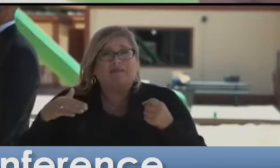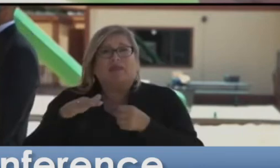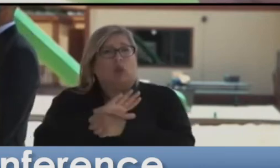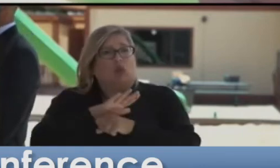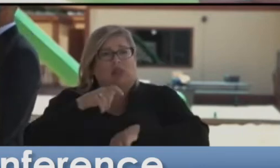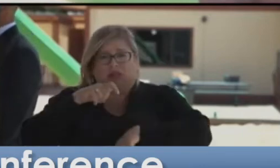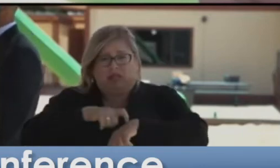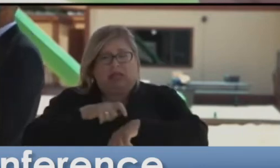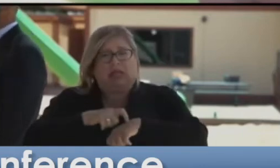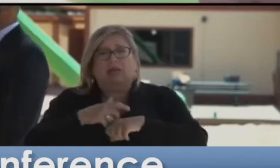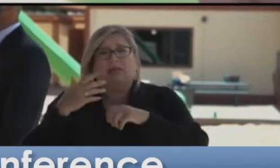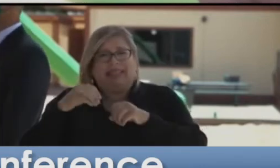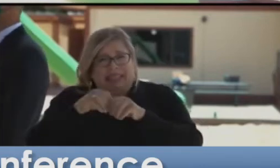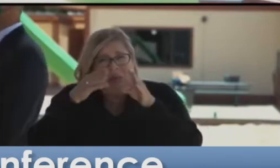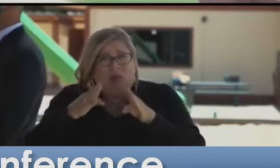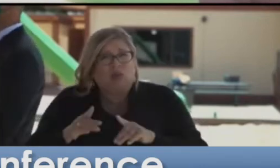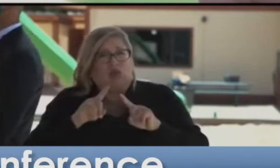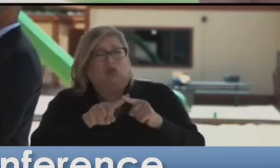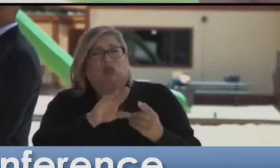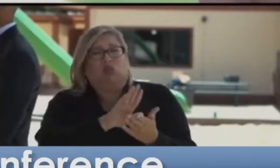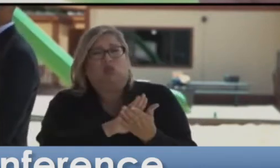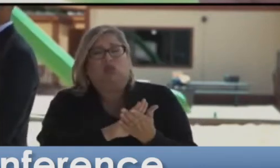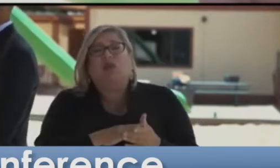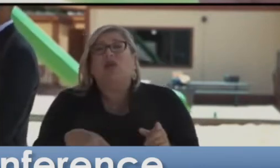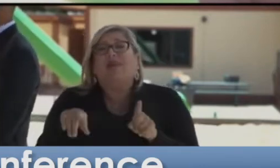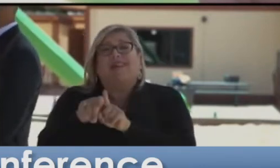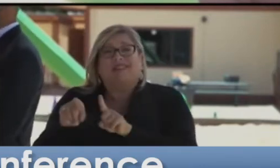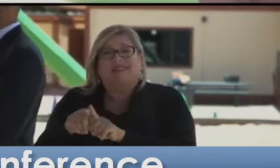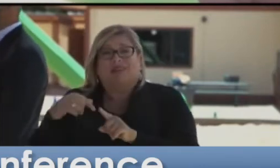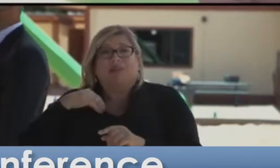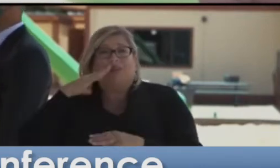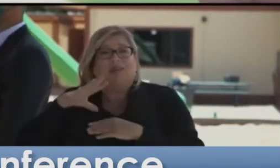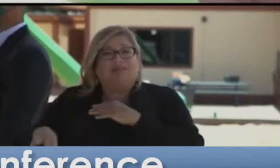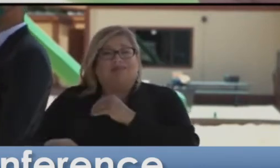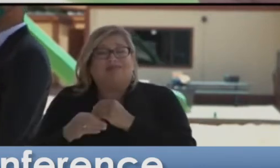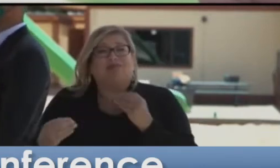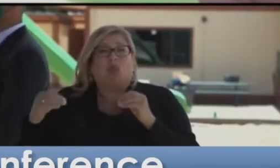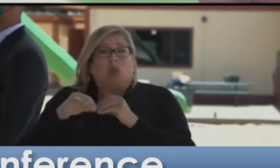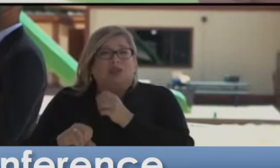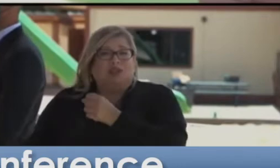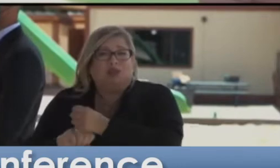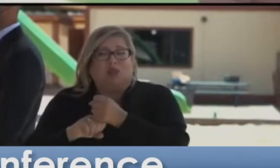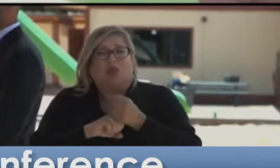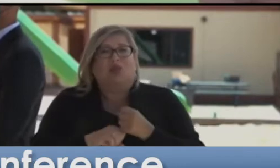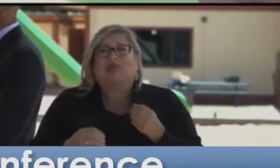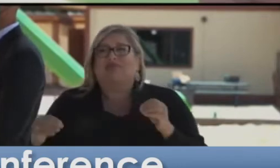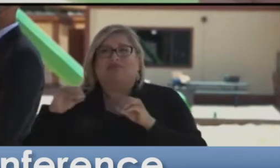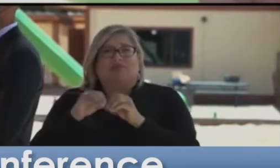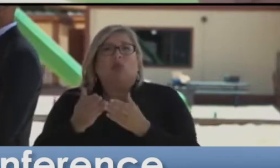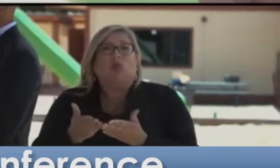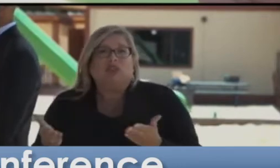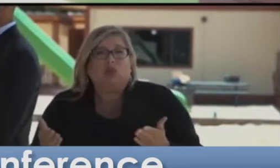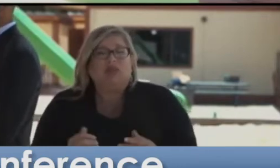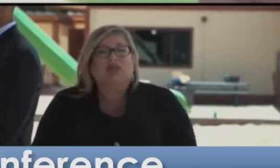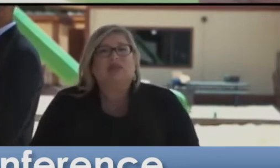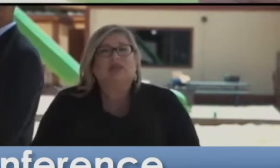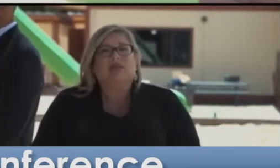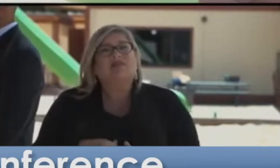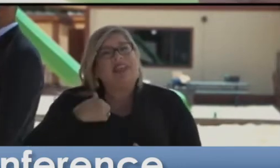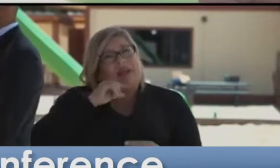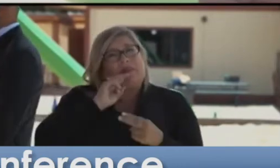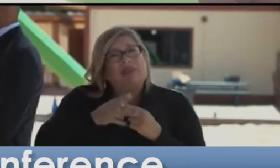full-time in-person instruction, but we're also backing it up with additional supports, additional resources. I mentioned that